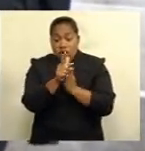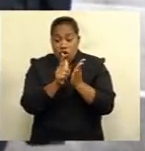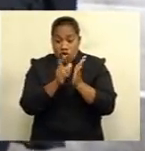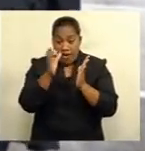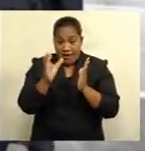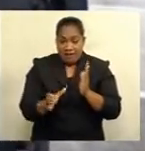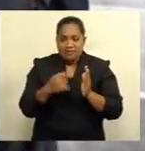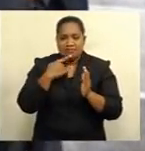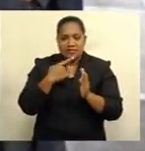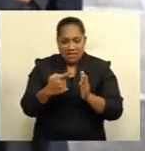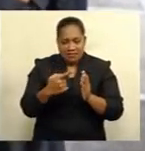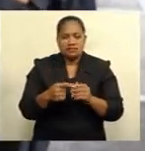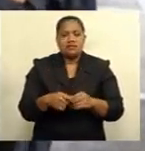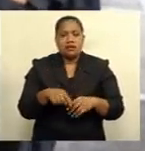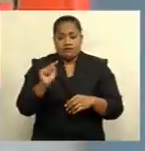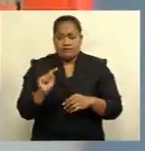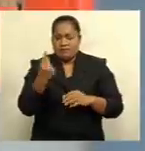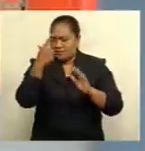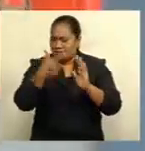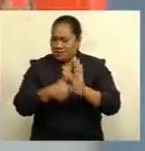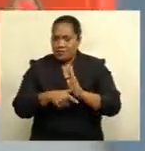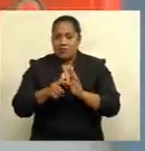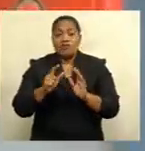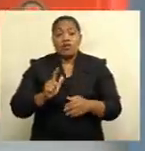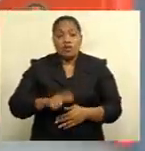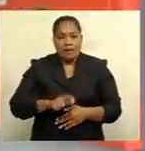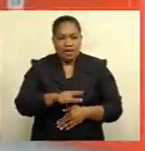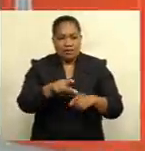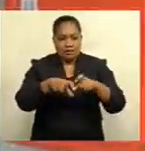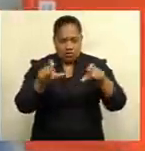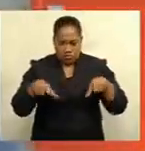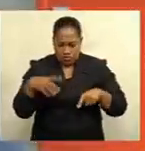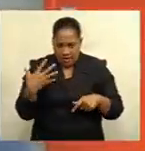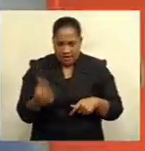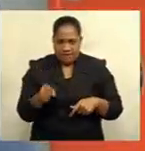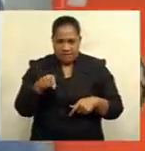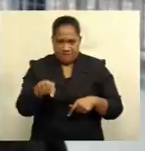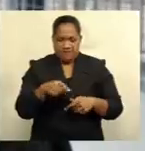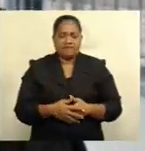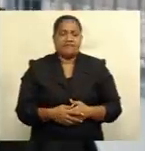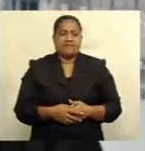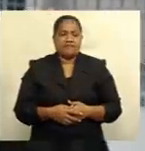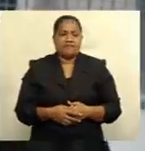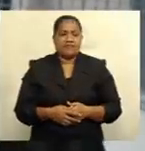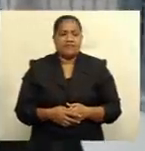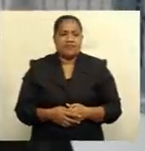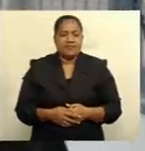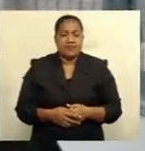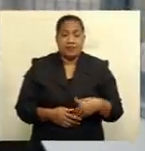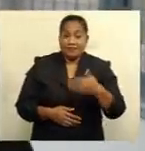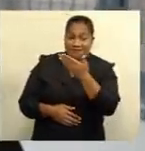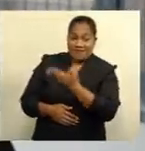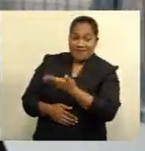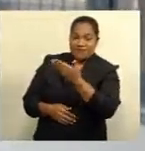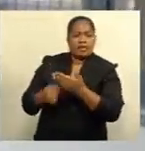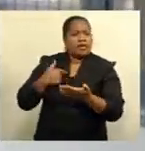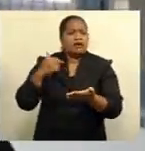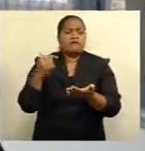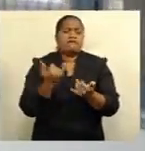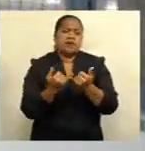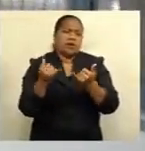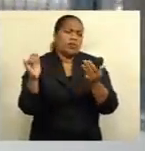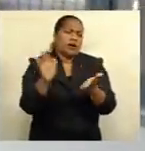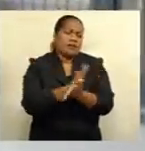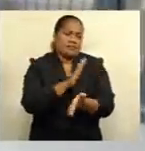this is the first time in the history of Lambasa courts to have a Court of Disputed Returns hearing. I'm very happy with the ruling and I'm excited about